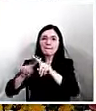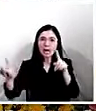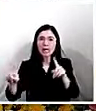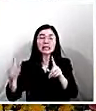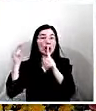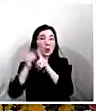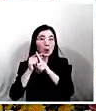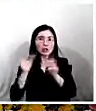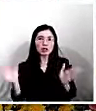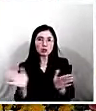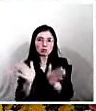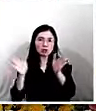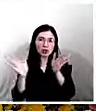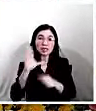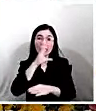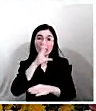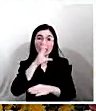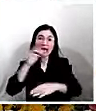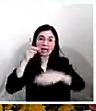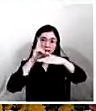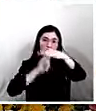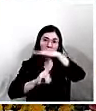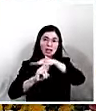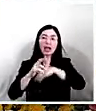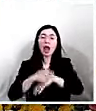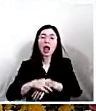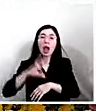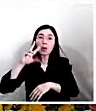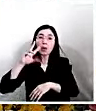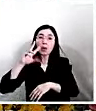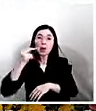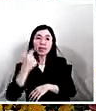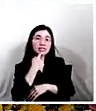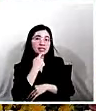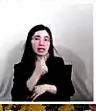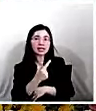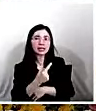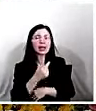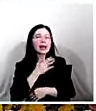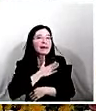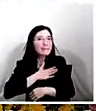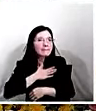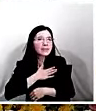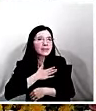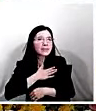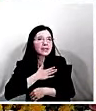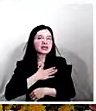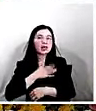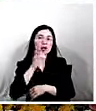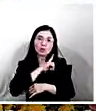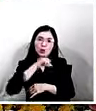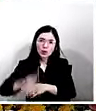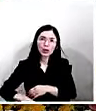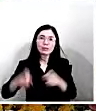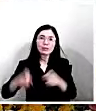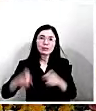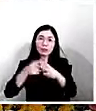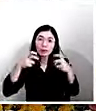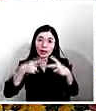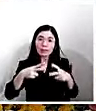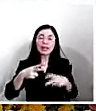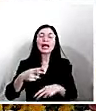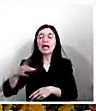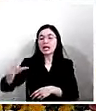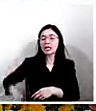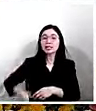her humility when she said, "Please, Lord, for even the dogs eat the